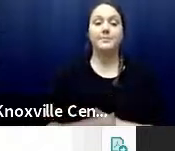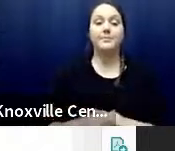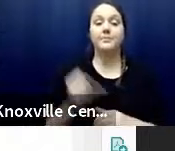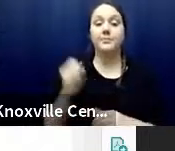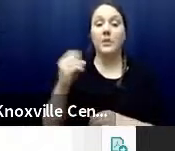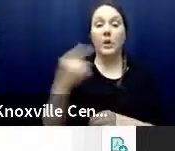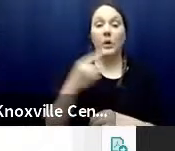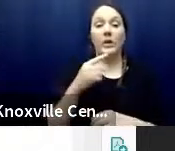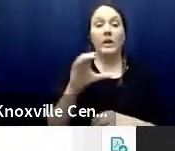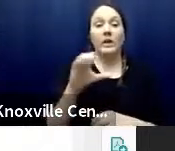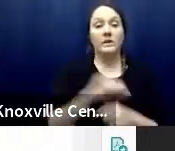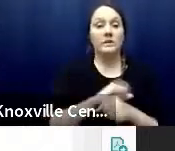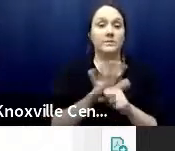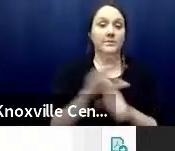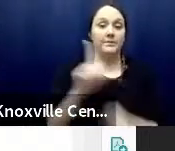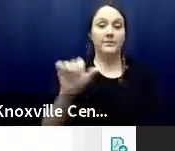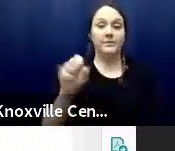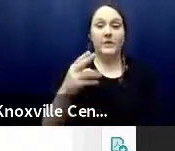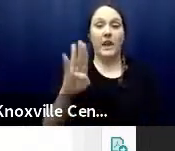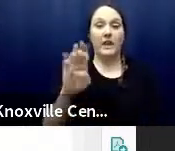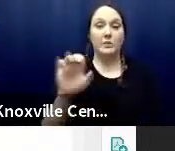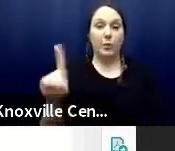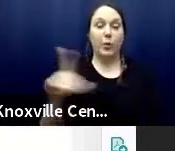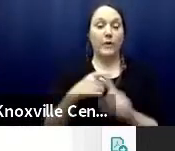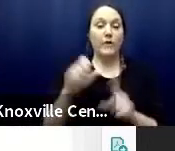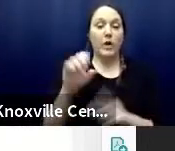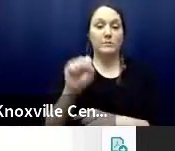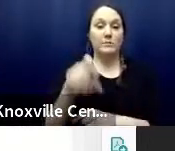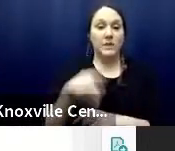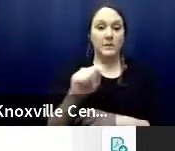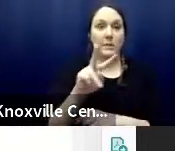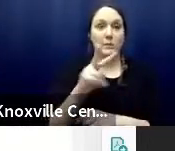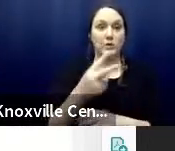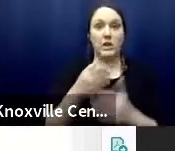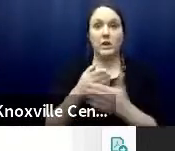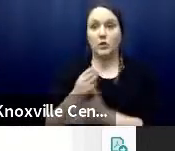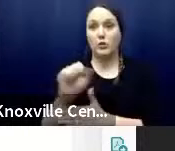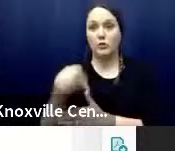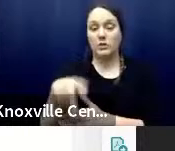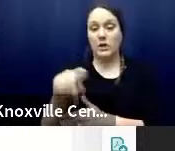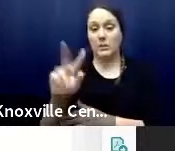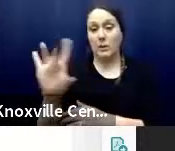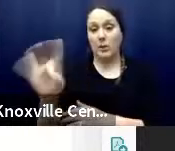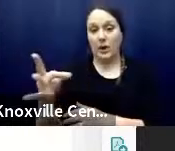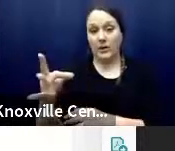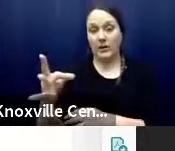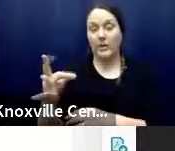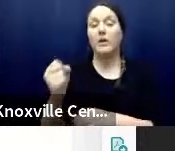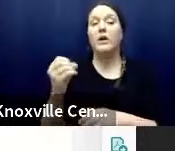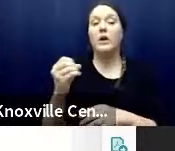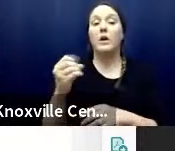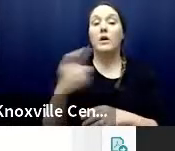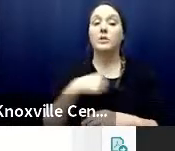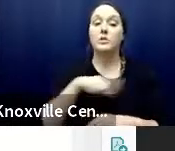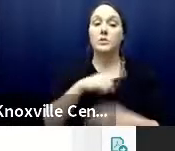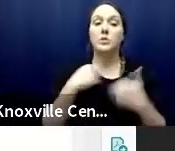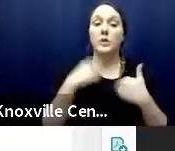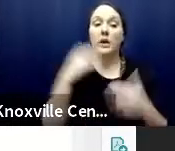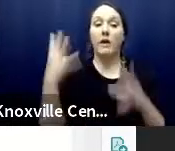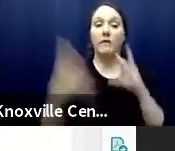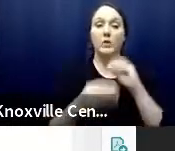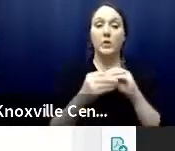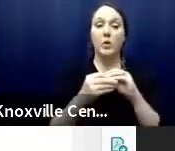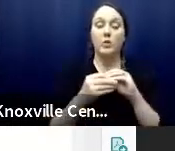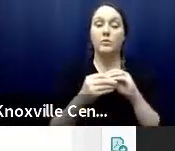So this is the COVID dashboard, and it's from September the 2nd through September the 8th. And so we have a